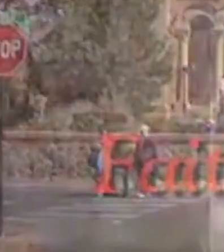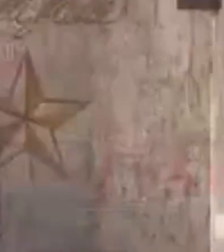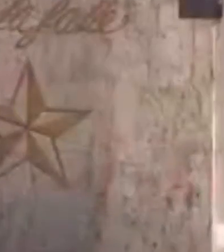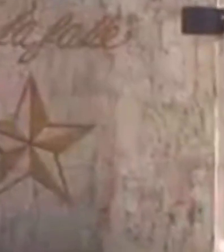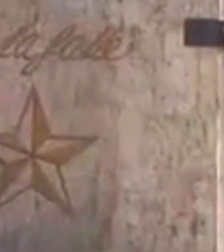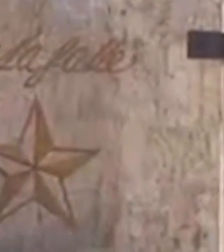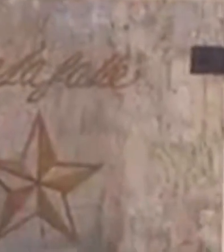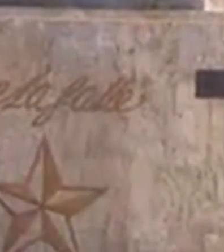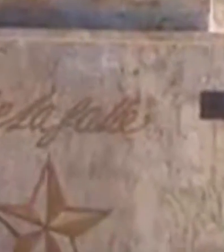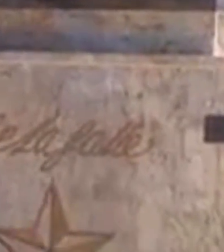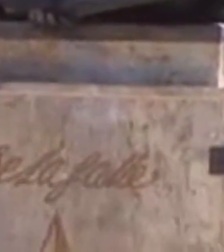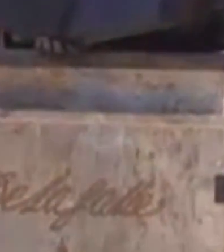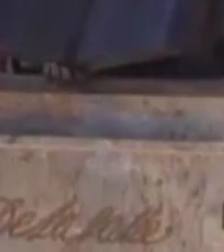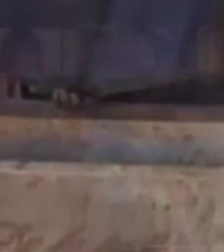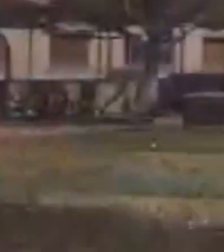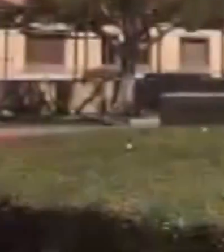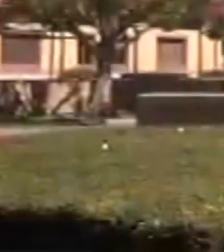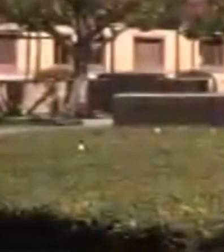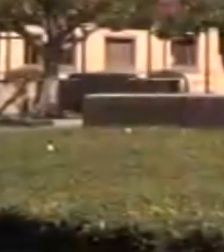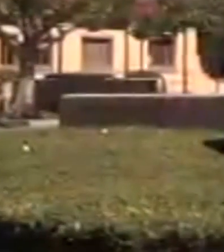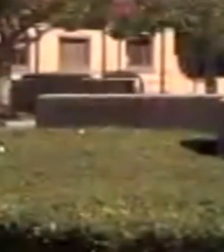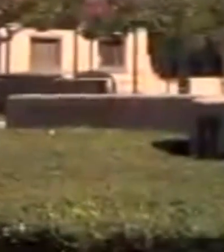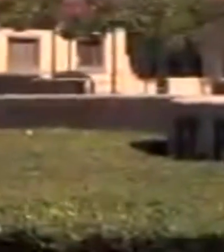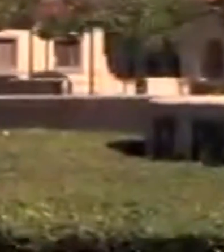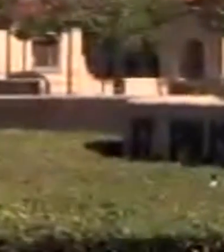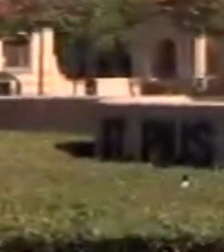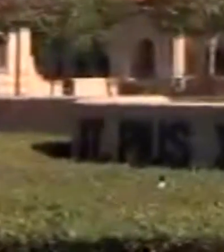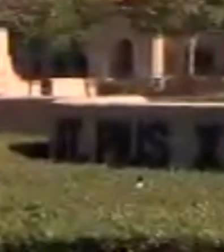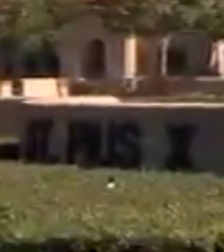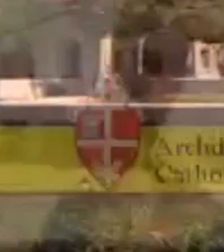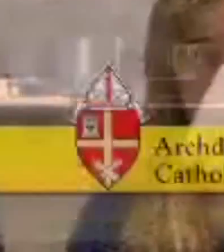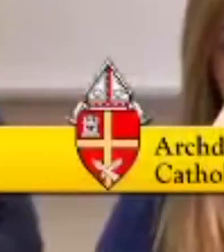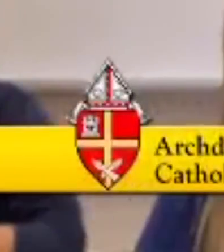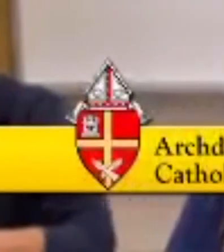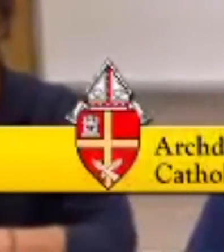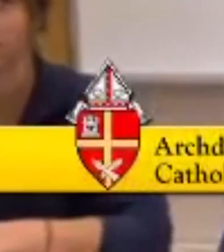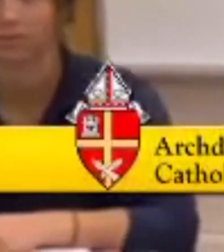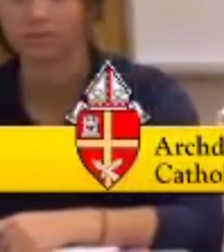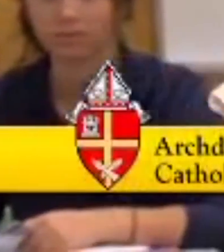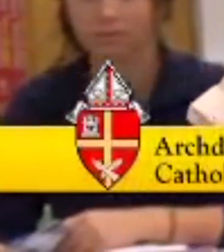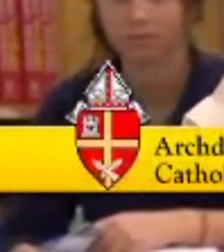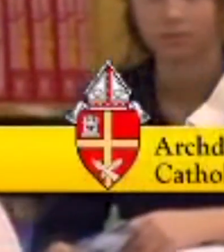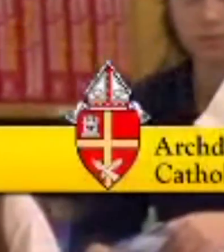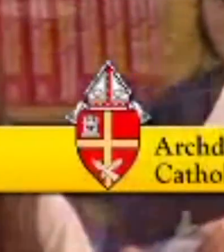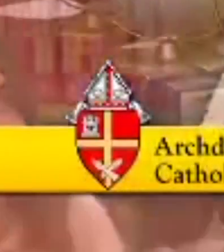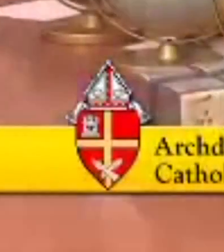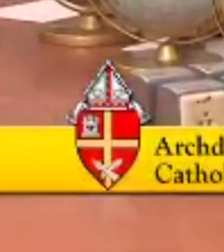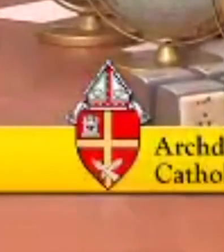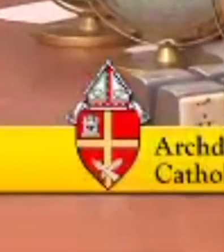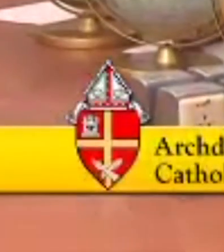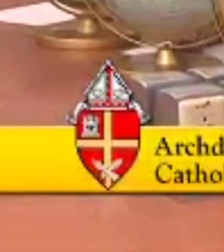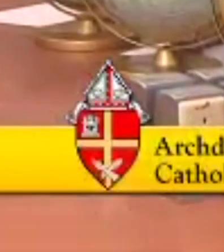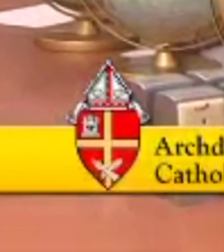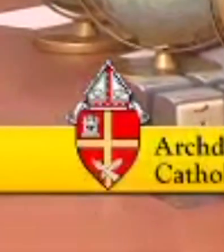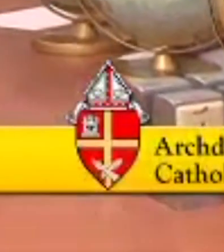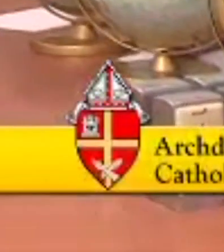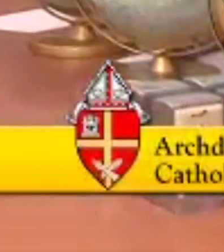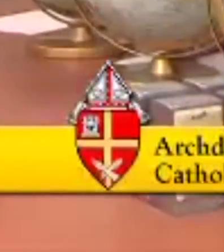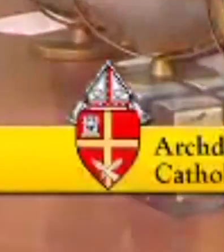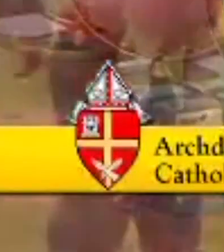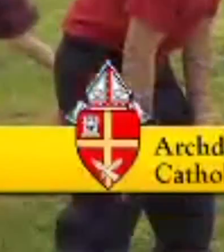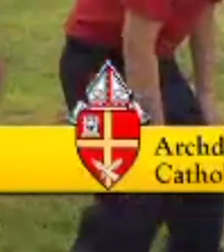Son, and the Holy Spirit. Amen. The Mass is ended. We go in peace. Thanks be to God.